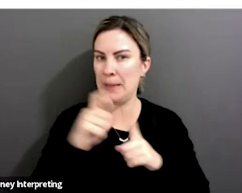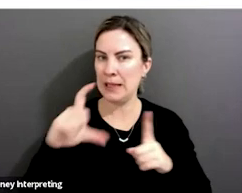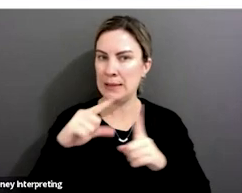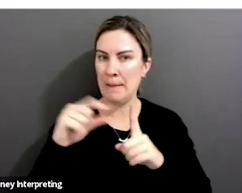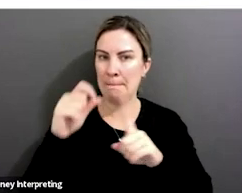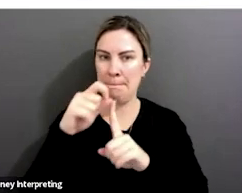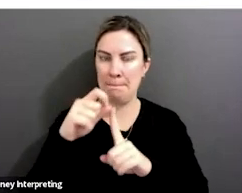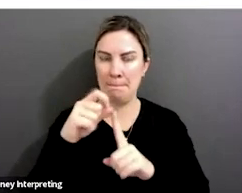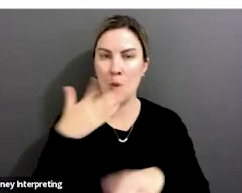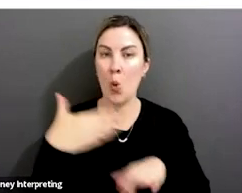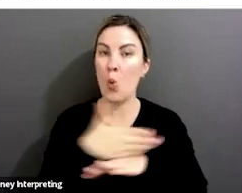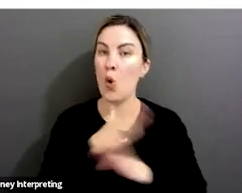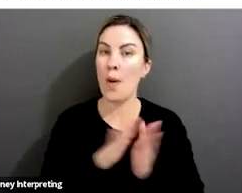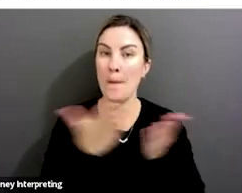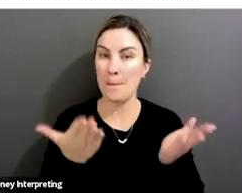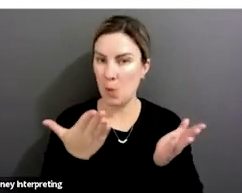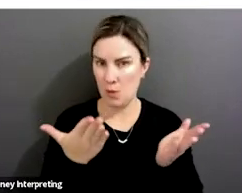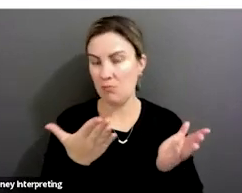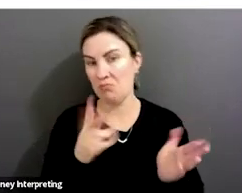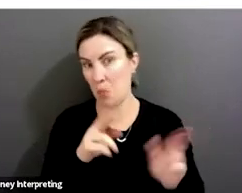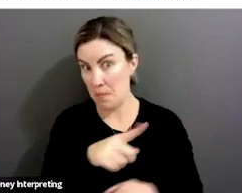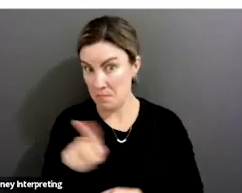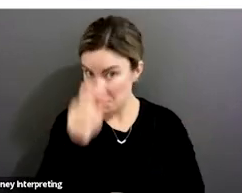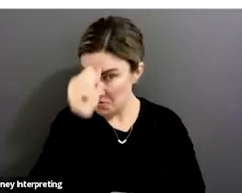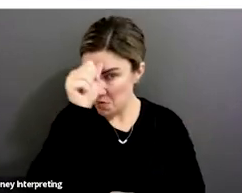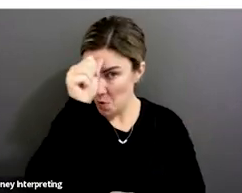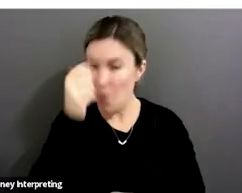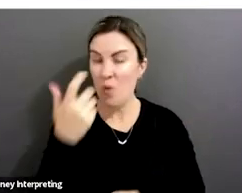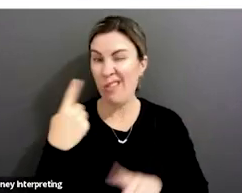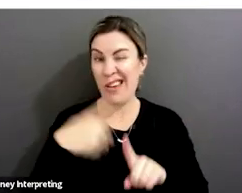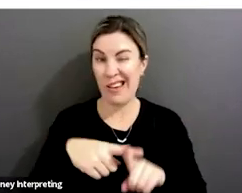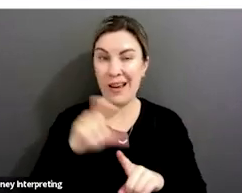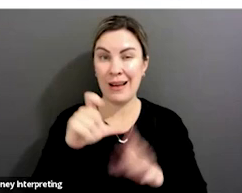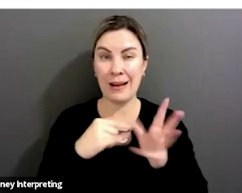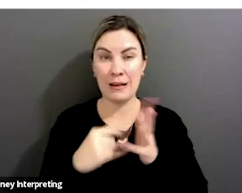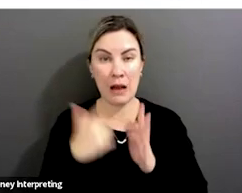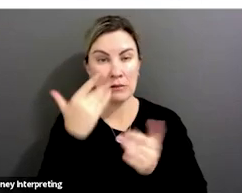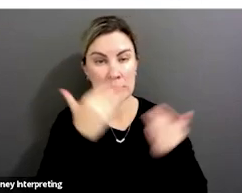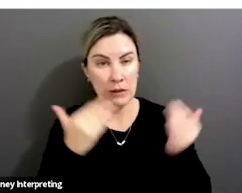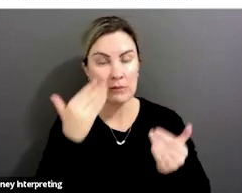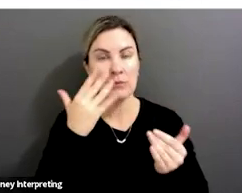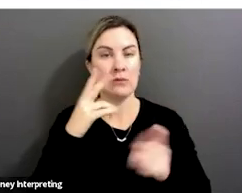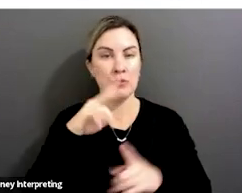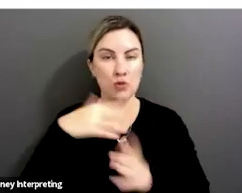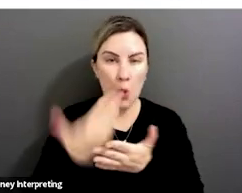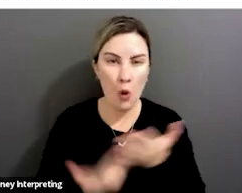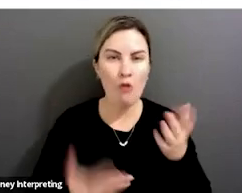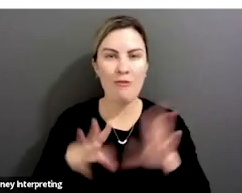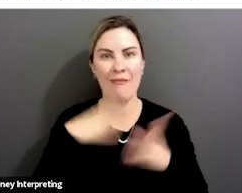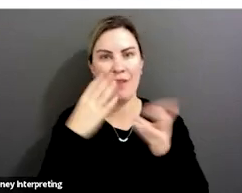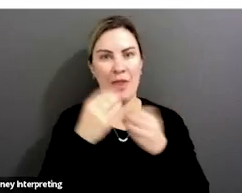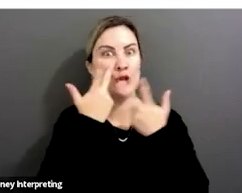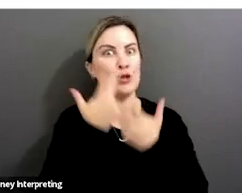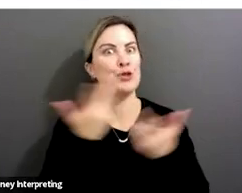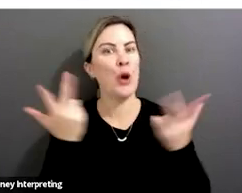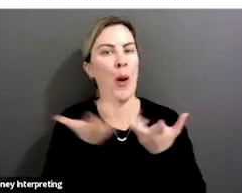but also a number of videos, case stories, webinars, and videos that showcase how to put those tools into action.